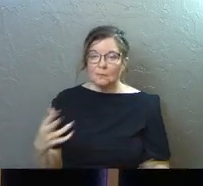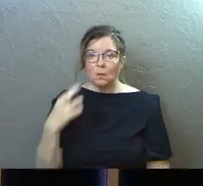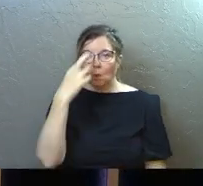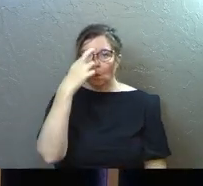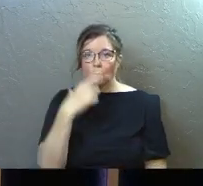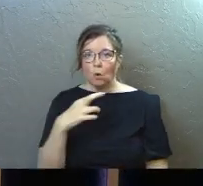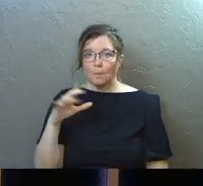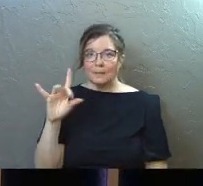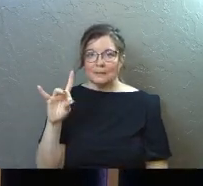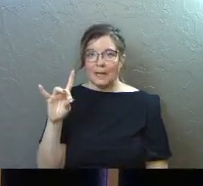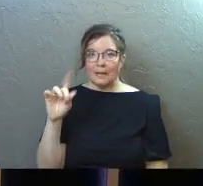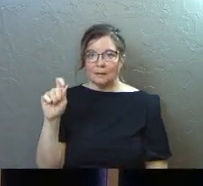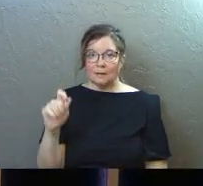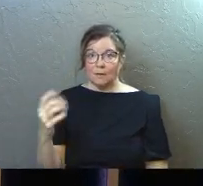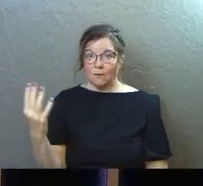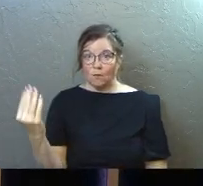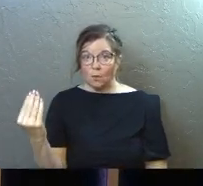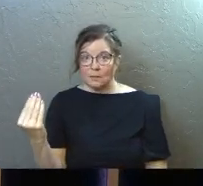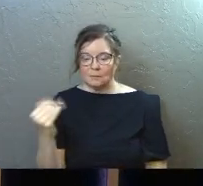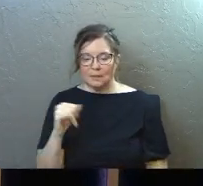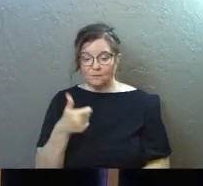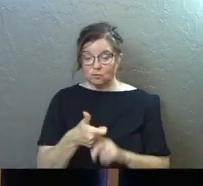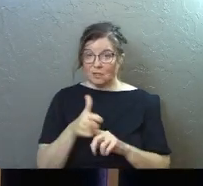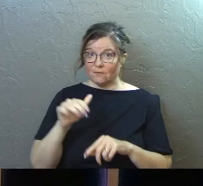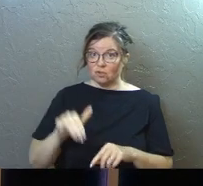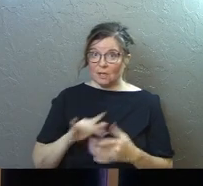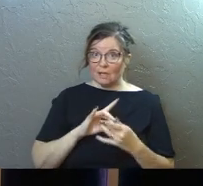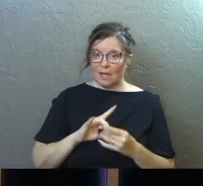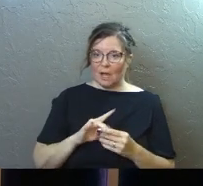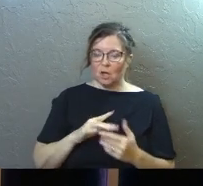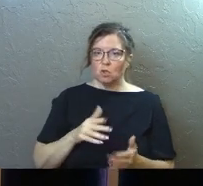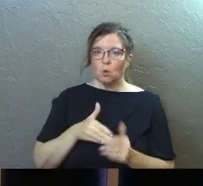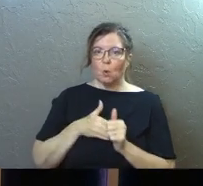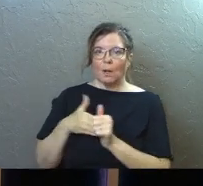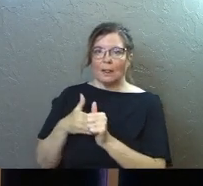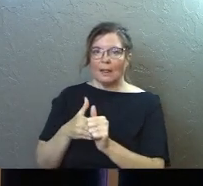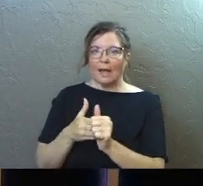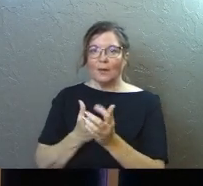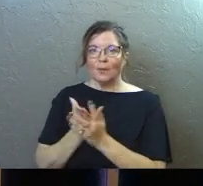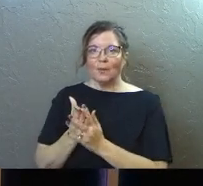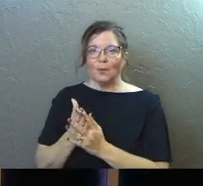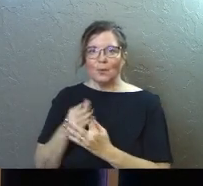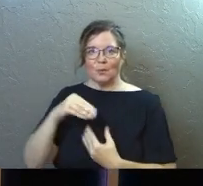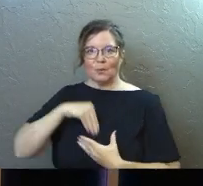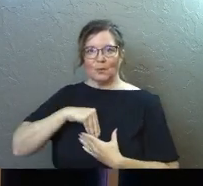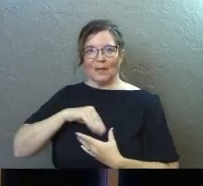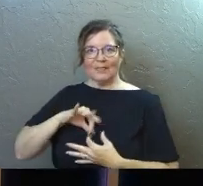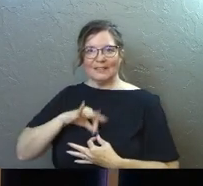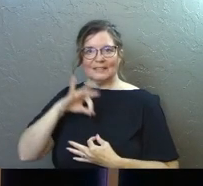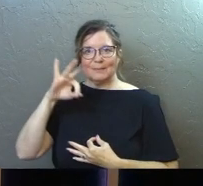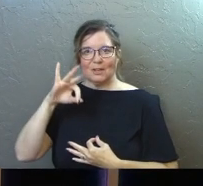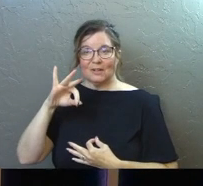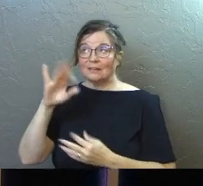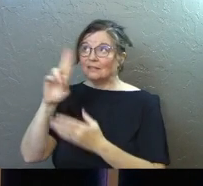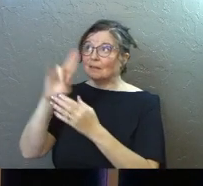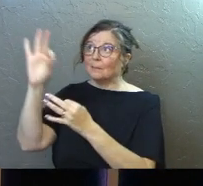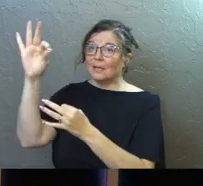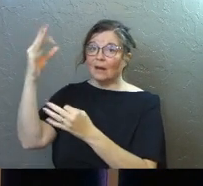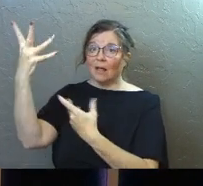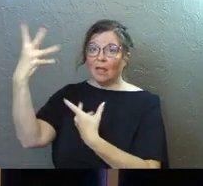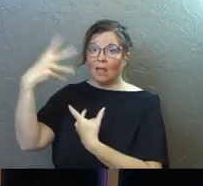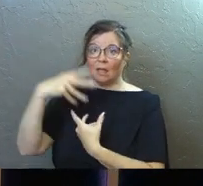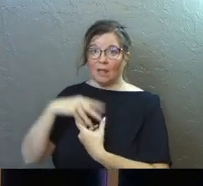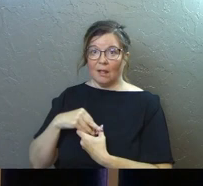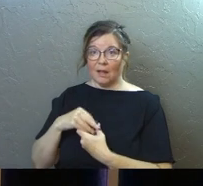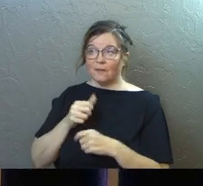Romans 8, 14. If you're a child of God, you're led by the spirit. For all who are led by the spirit of God